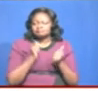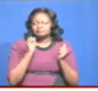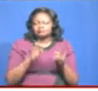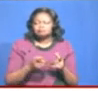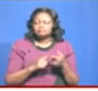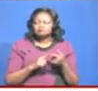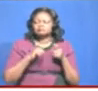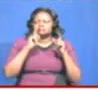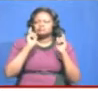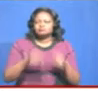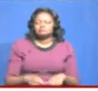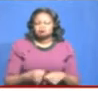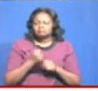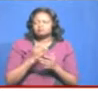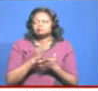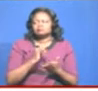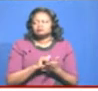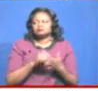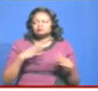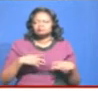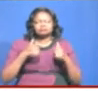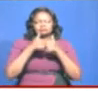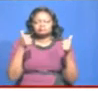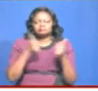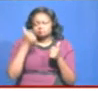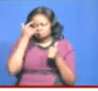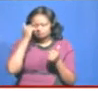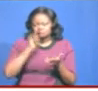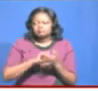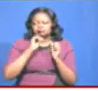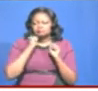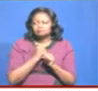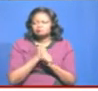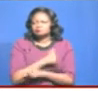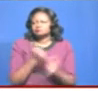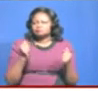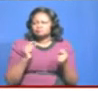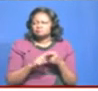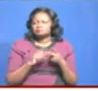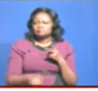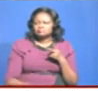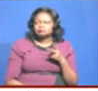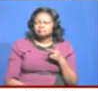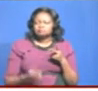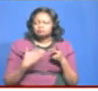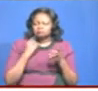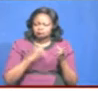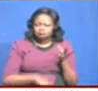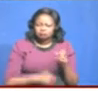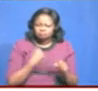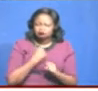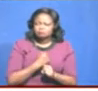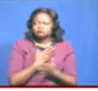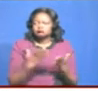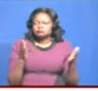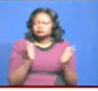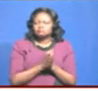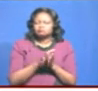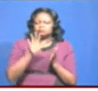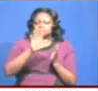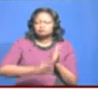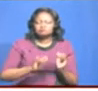bring and make sure people are well mentally, so that they're able to operate. Secondly, also like to do things with environmental